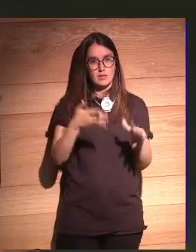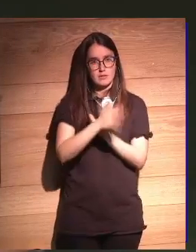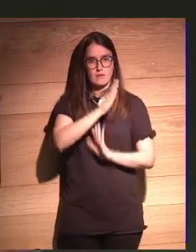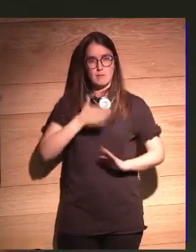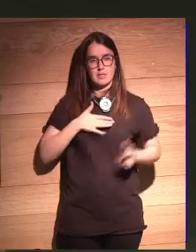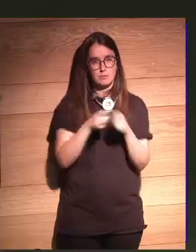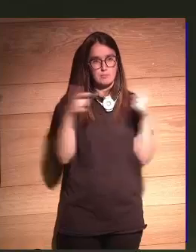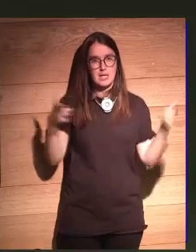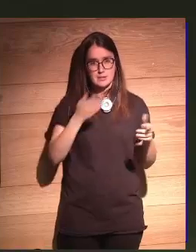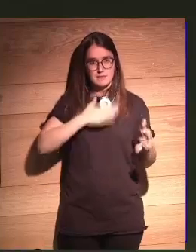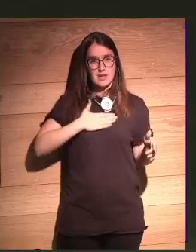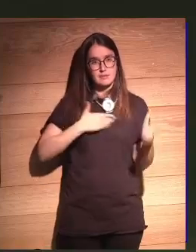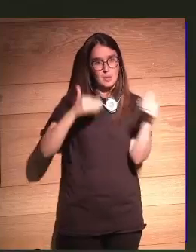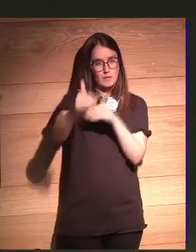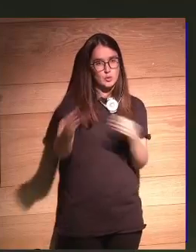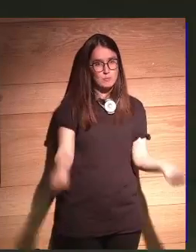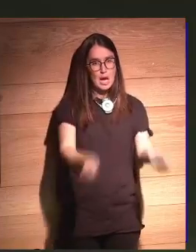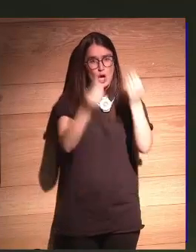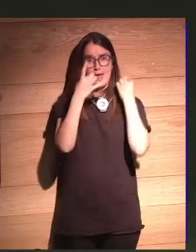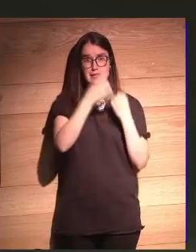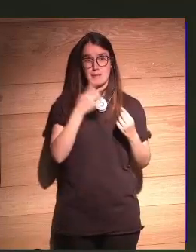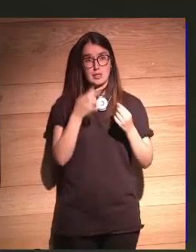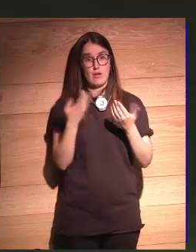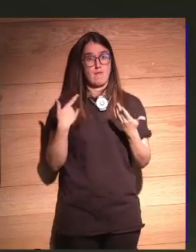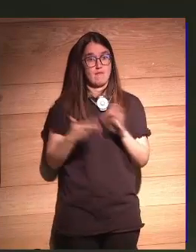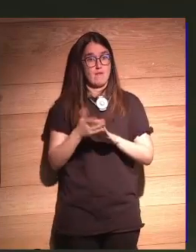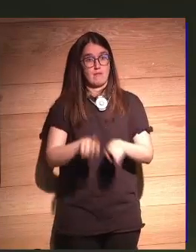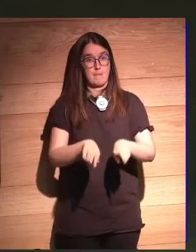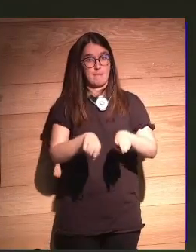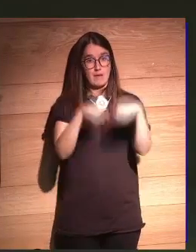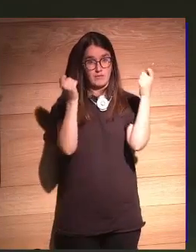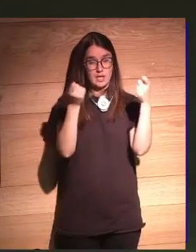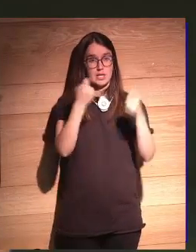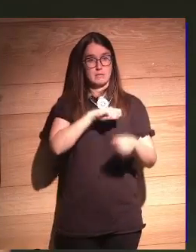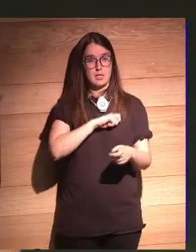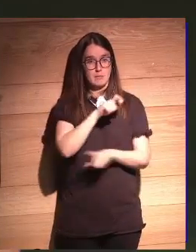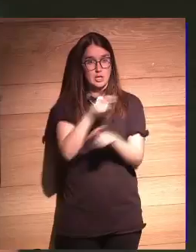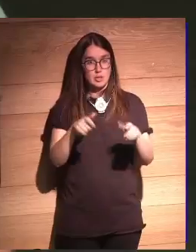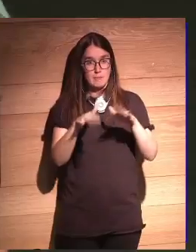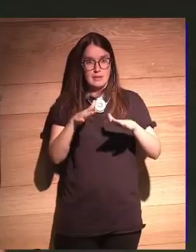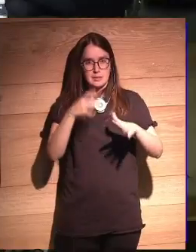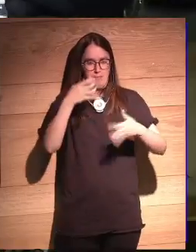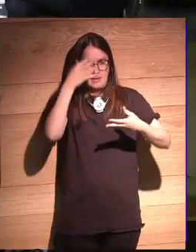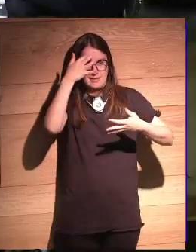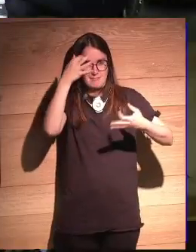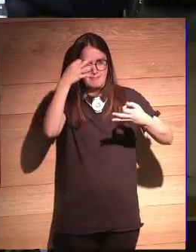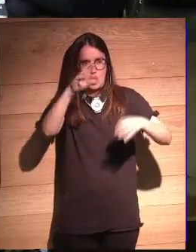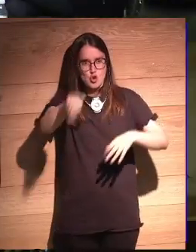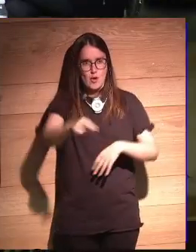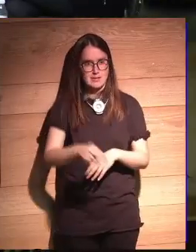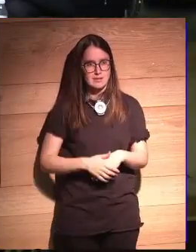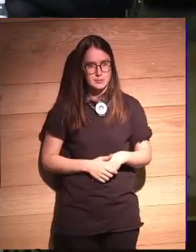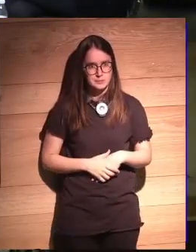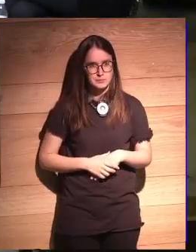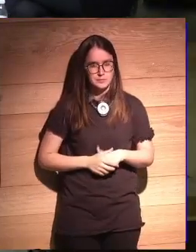a house that would allow you to increase your assets. This myth has been broken now and people don't believe